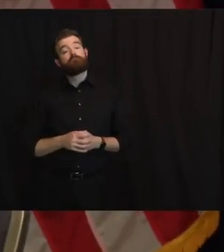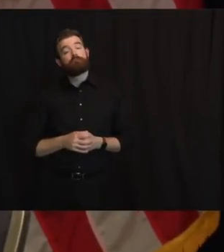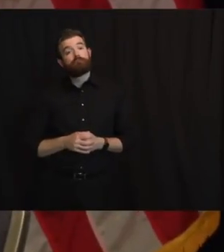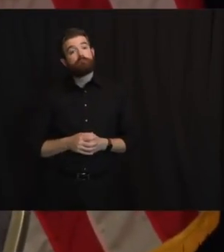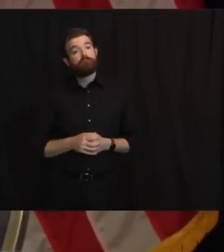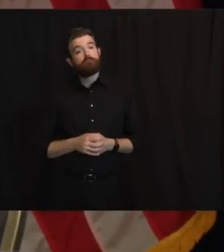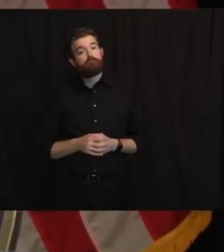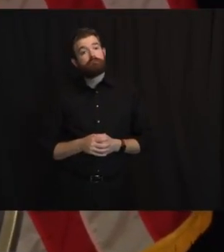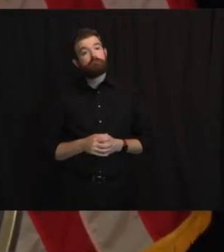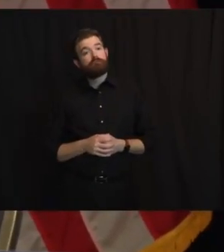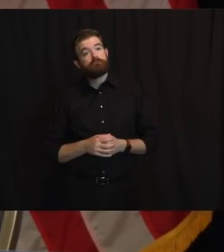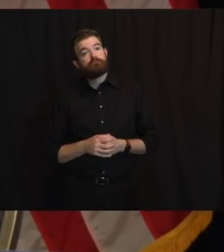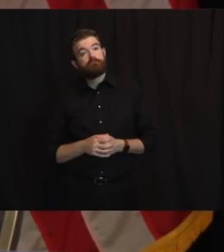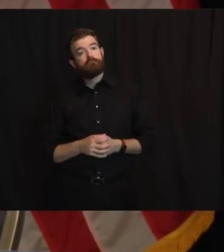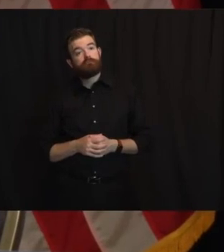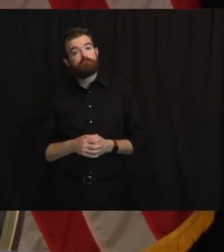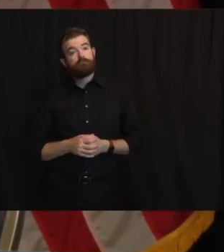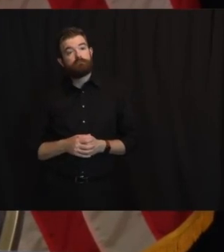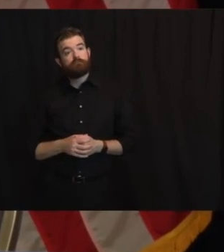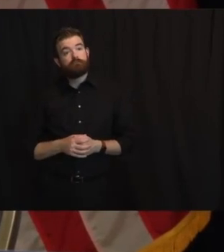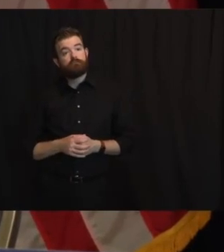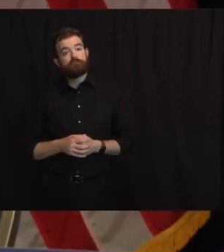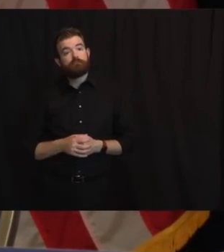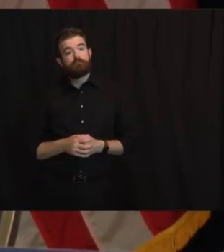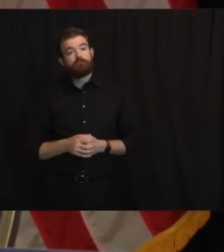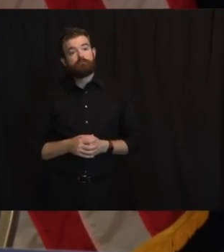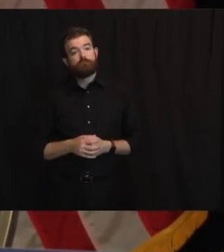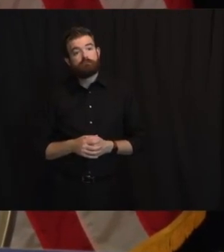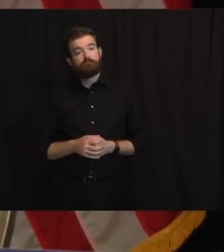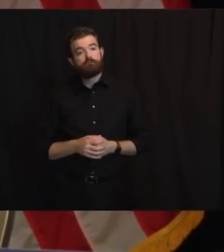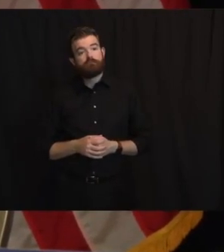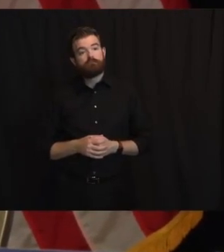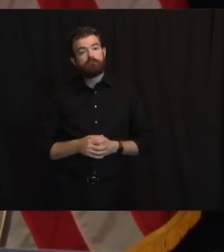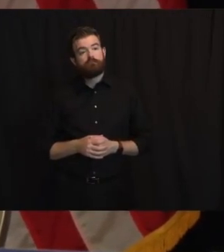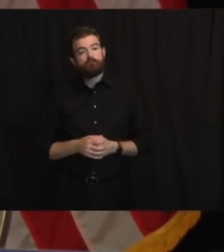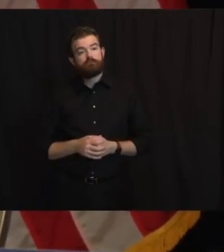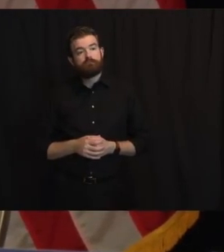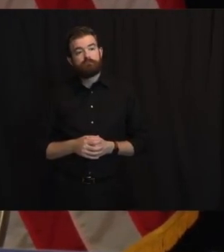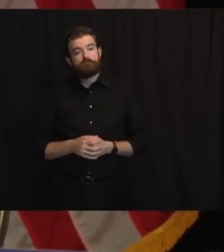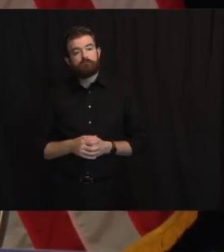beating just the variants. It's beating all of the